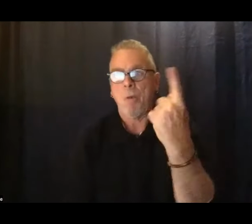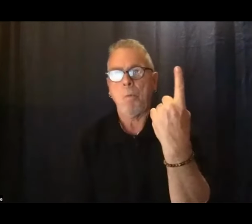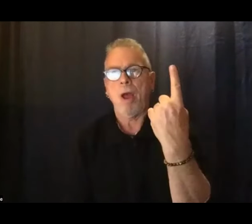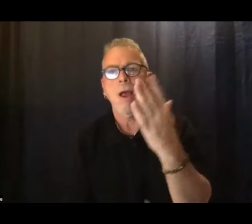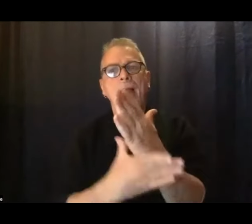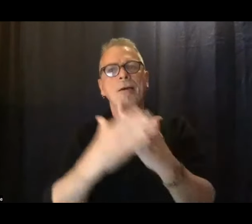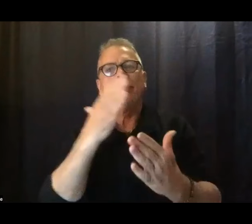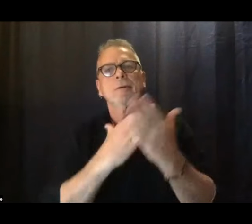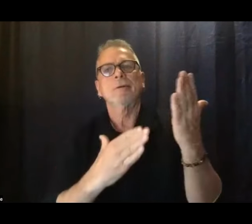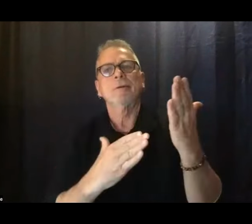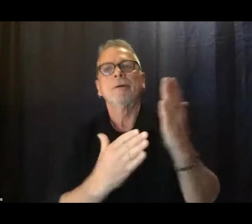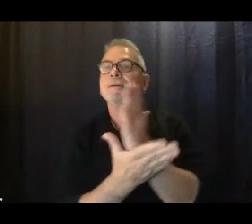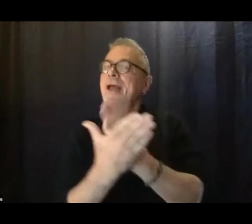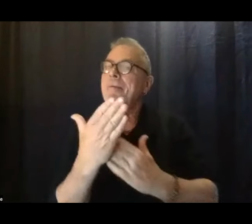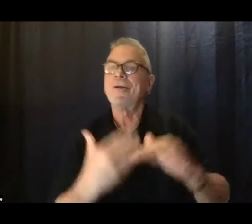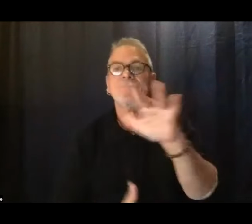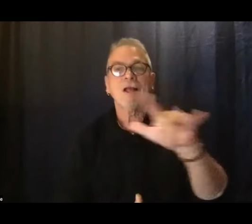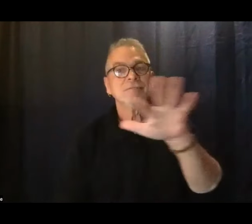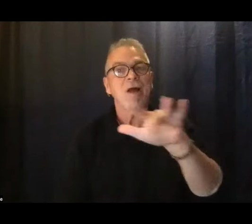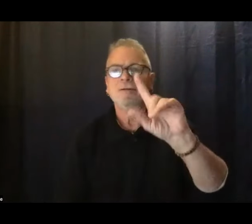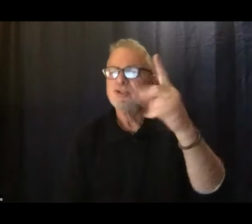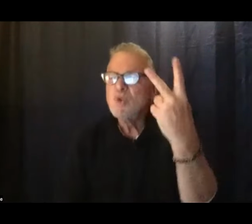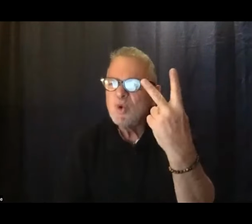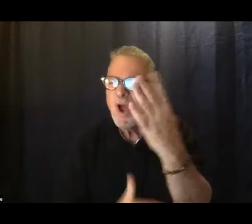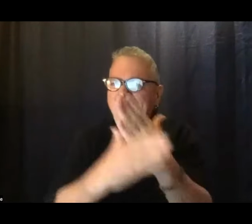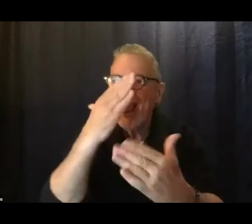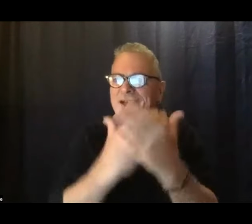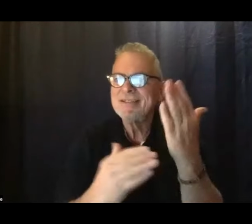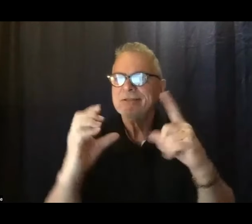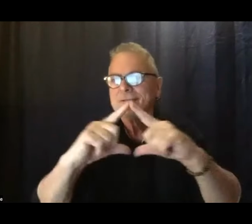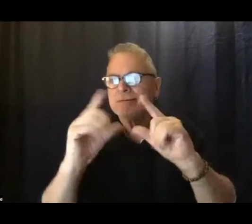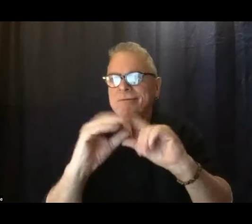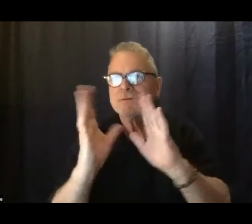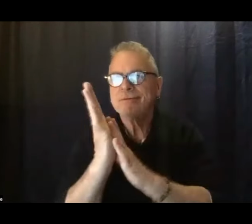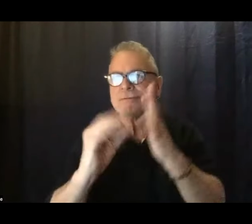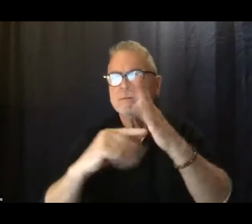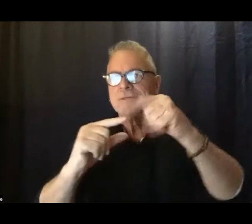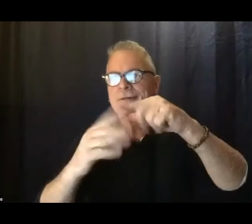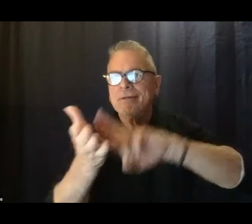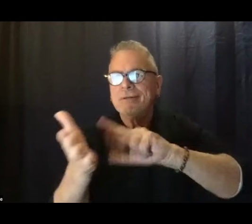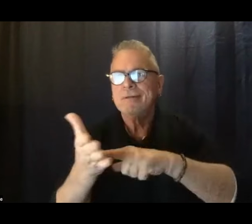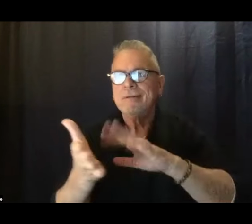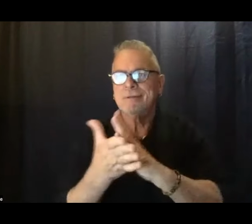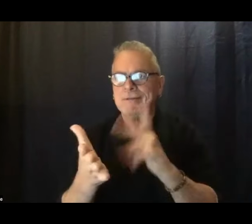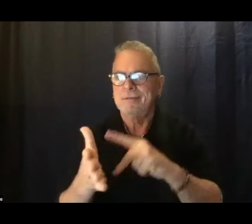countries started to notice that there would be fingerspelling and manual alphabets done with one hand or two hands.